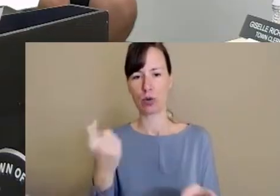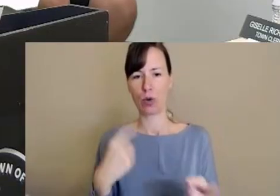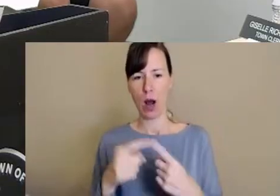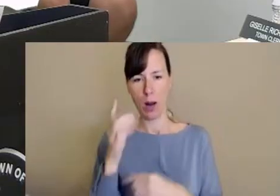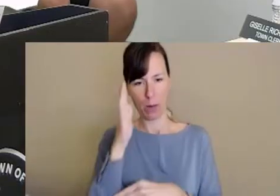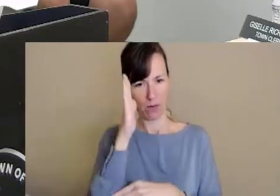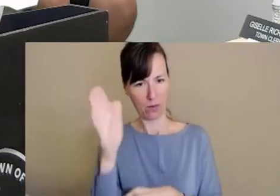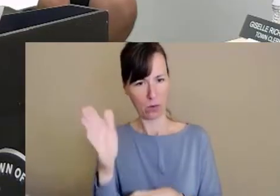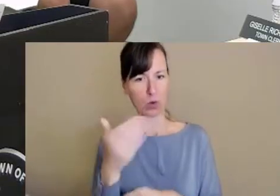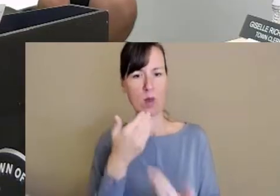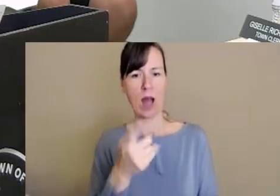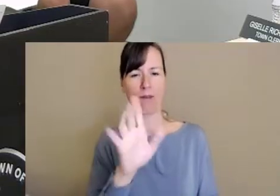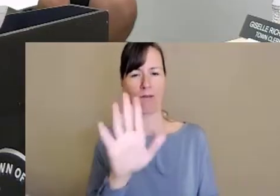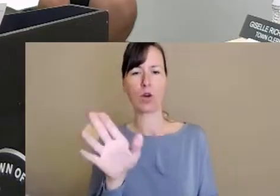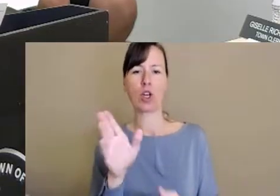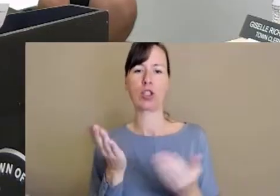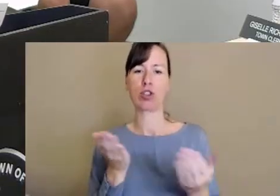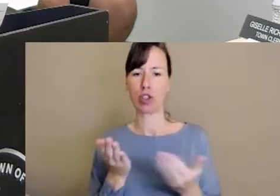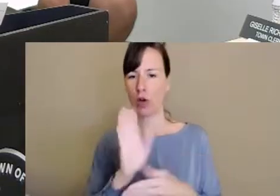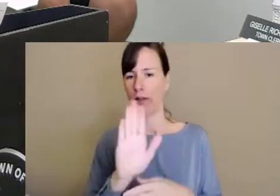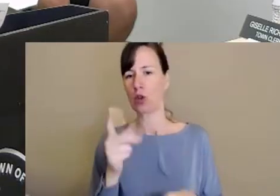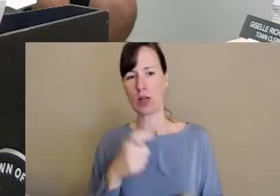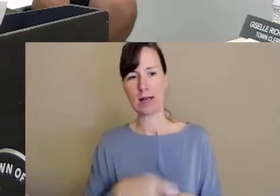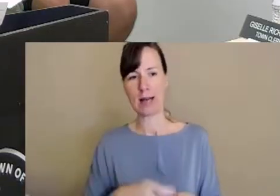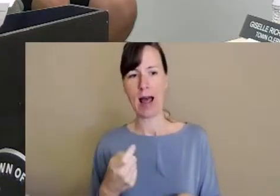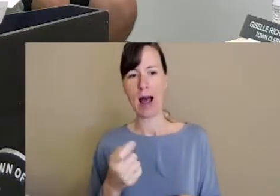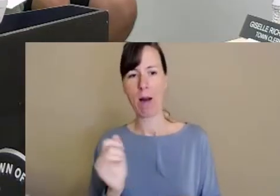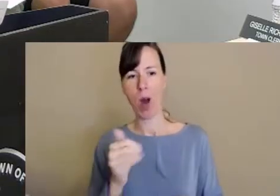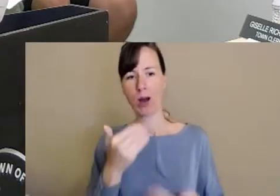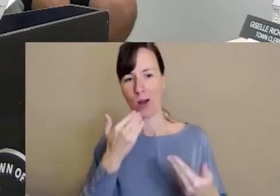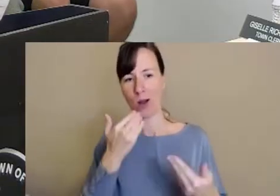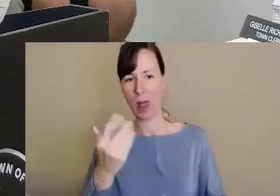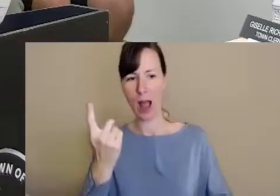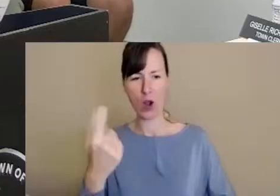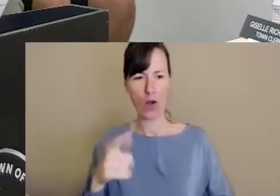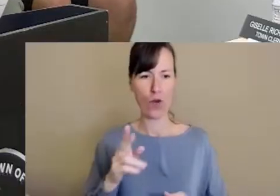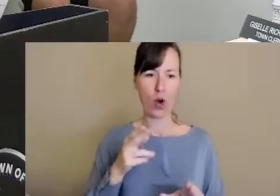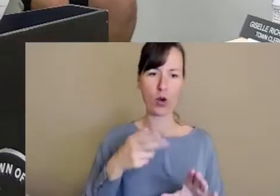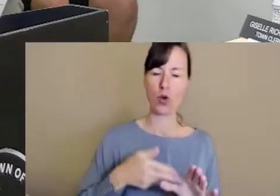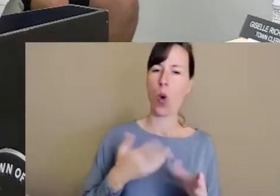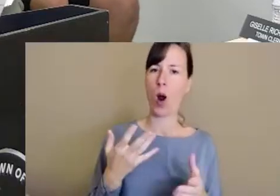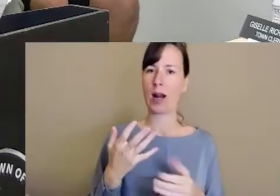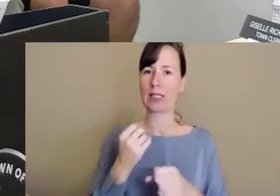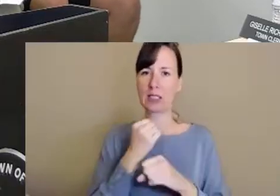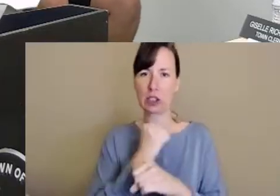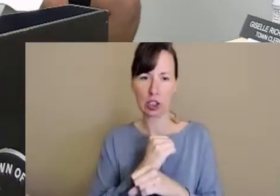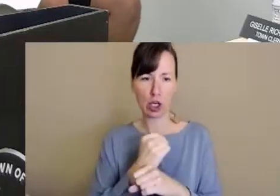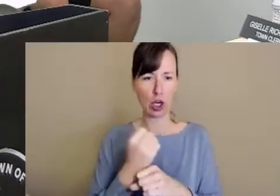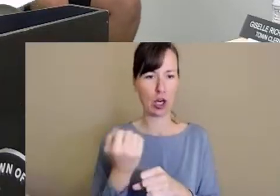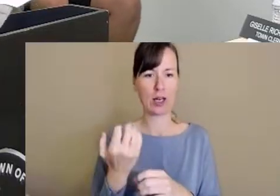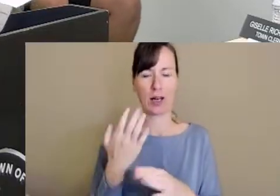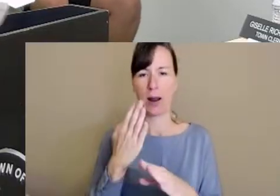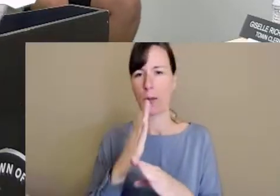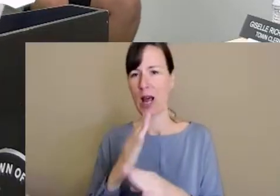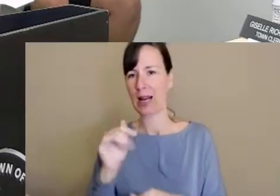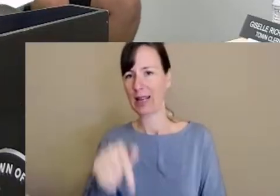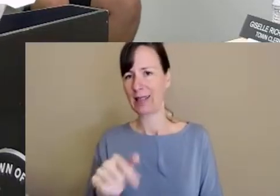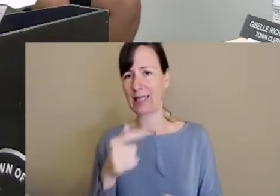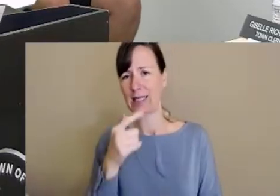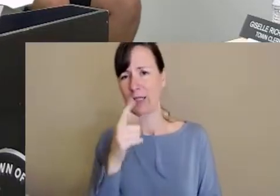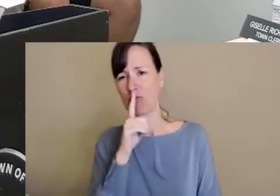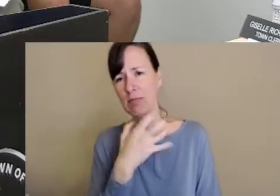joining and securing and protecting this beloved green space that filters our air, clean water, and feeds our soil,